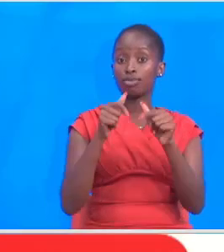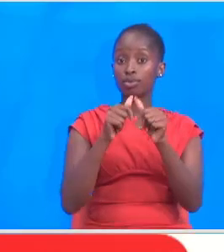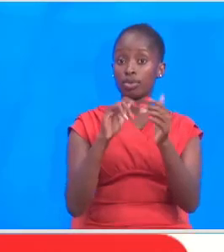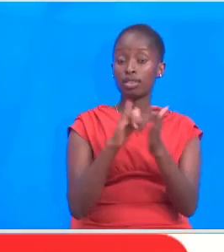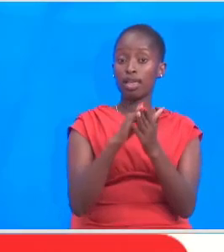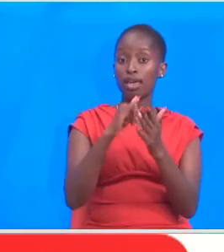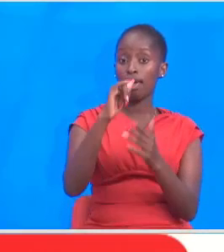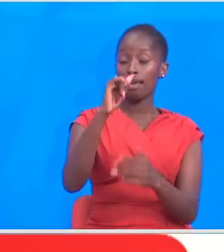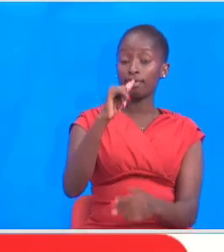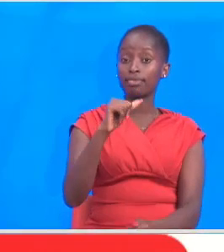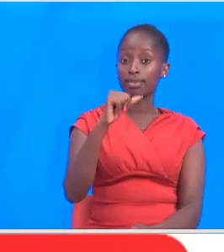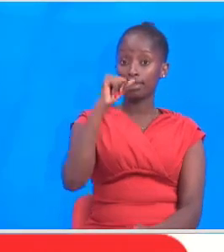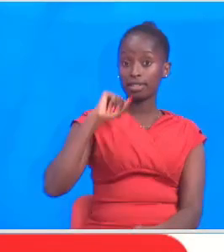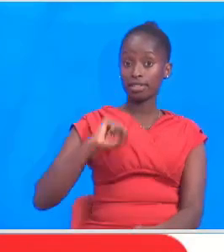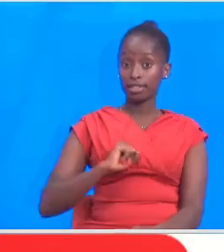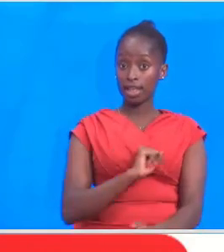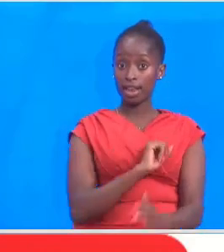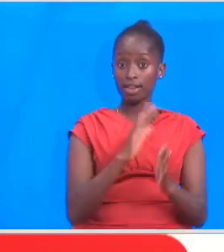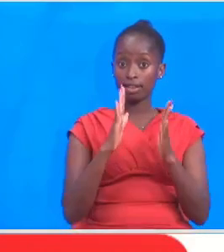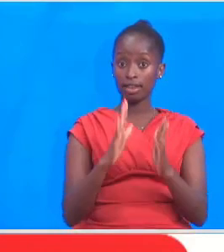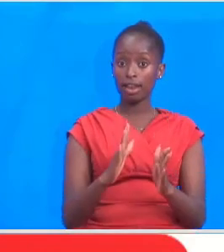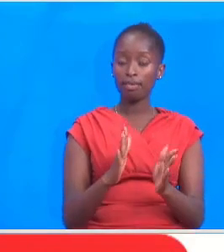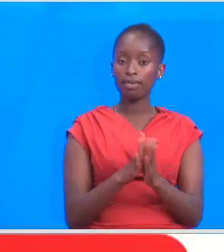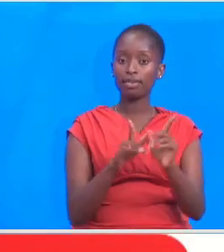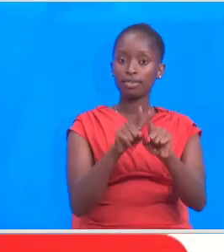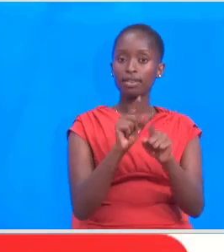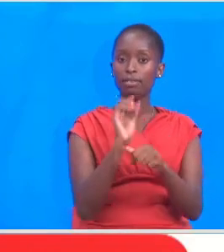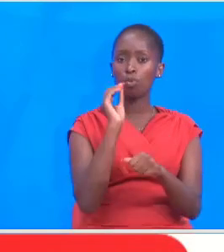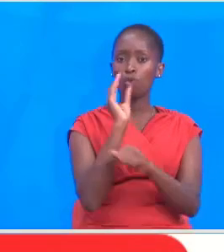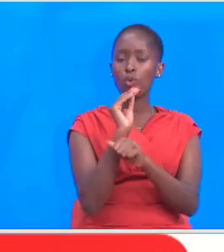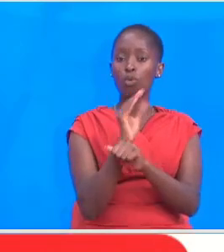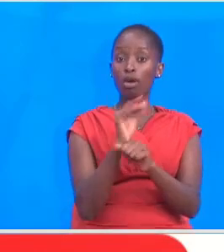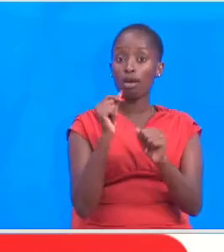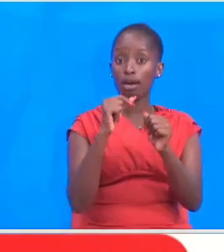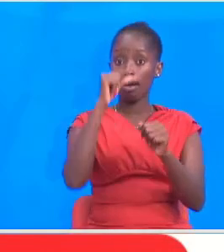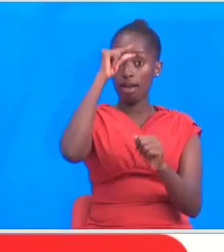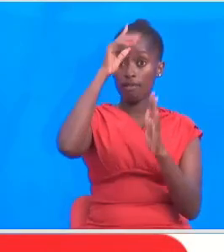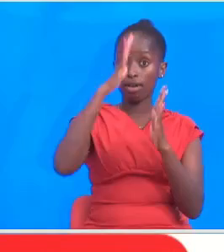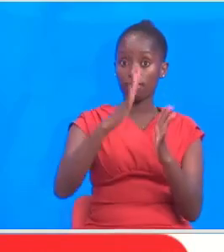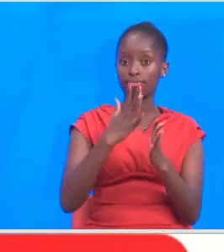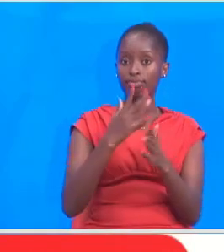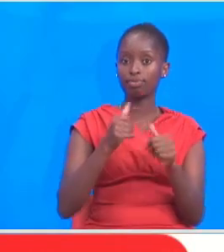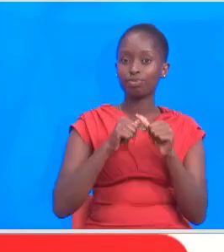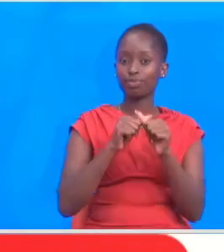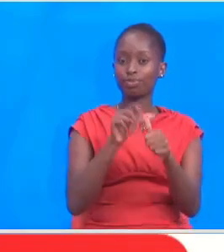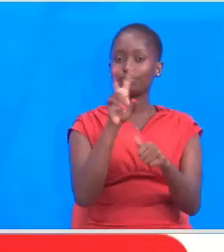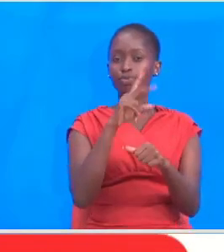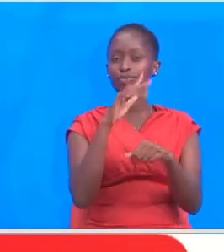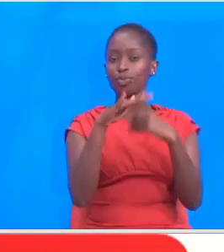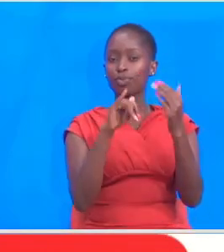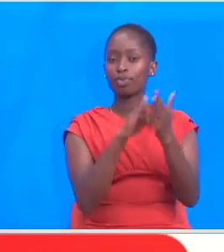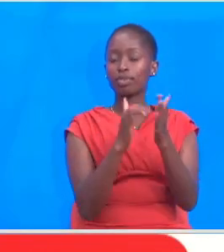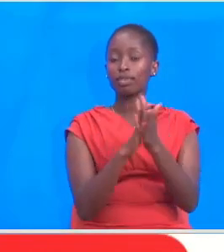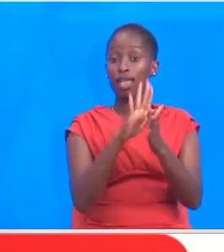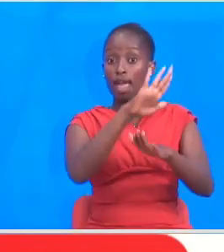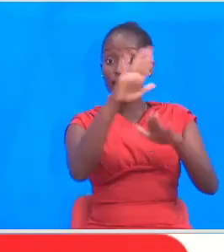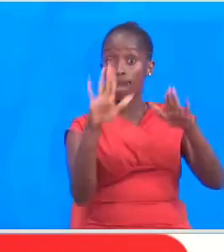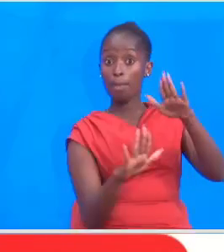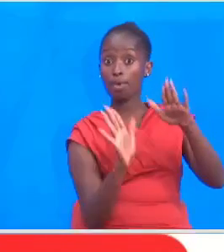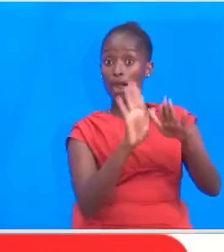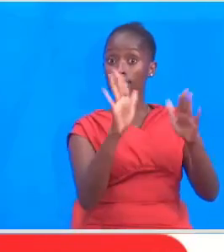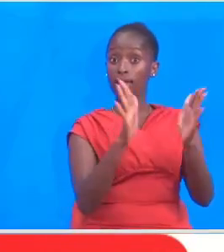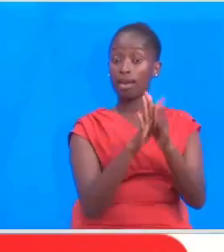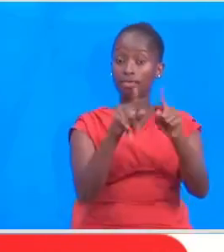Wathangwa and Council of Governors are also seeking to raise the threshold for impeaching governors, their deputies, and county